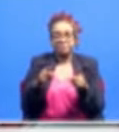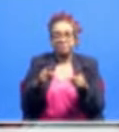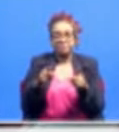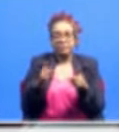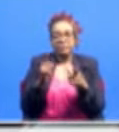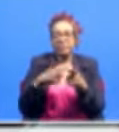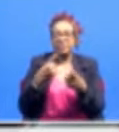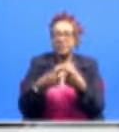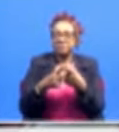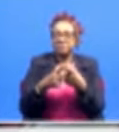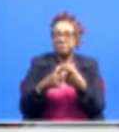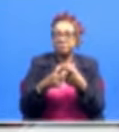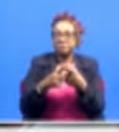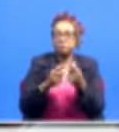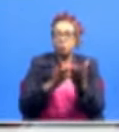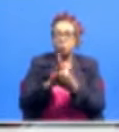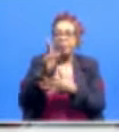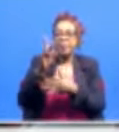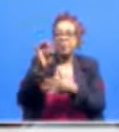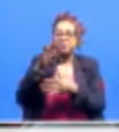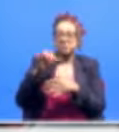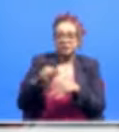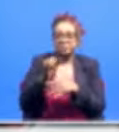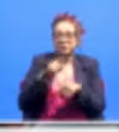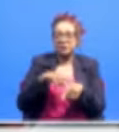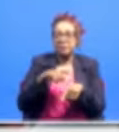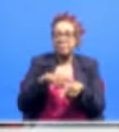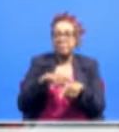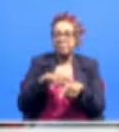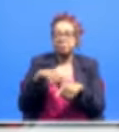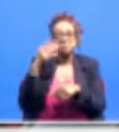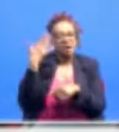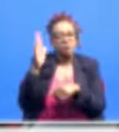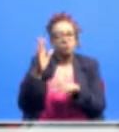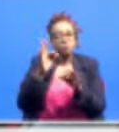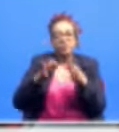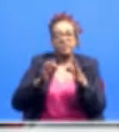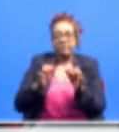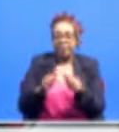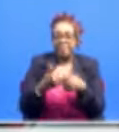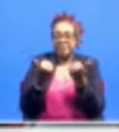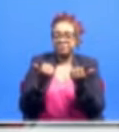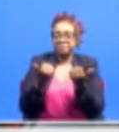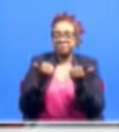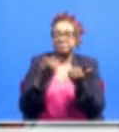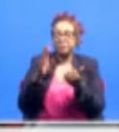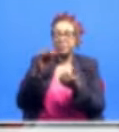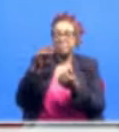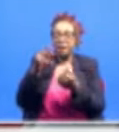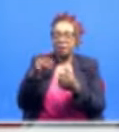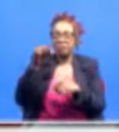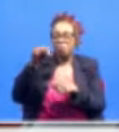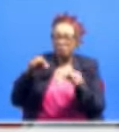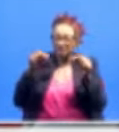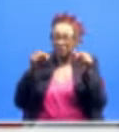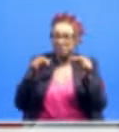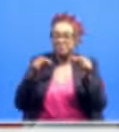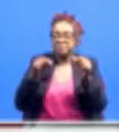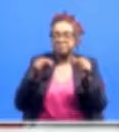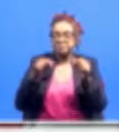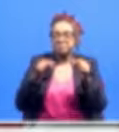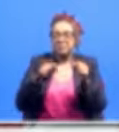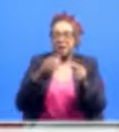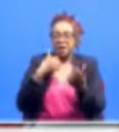KEBS, once you've been given the, I don't know whether it's the standard mark of quality and you've been certified to produce a